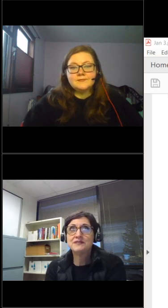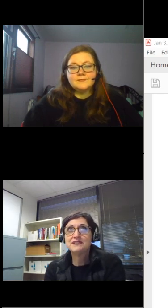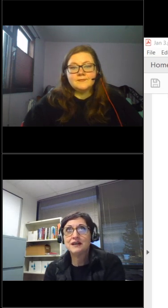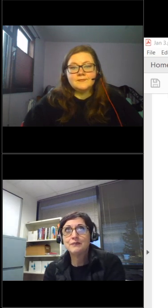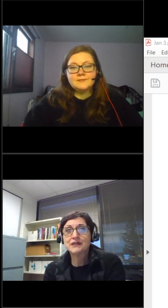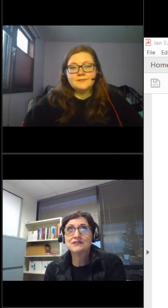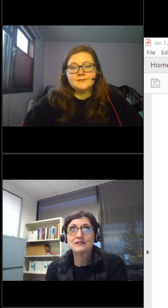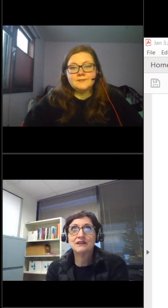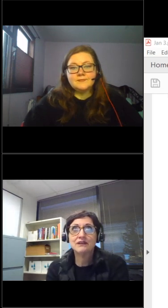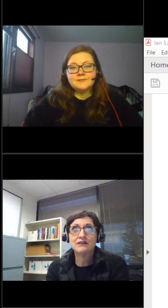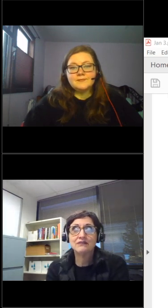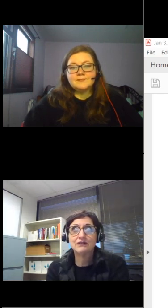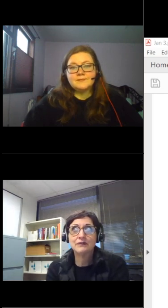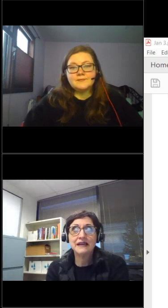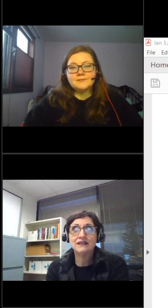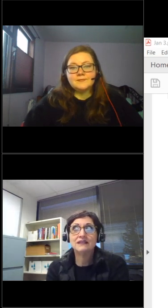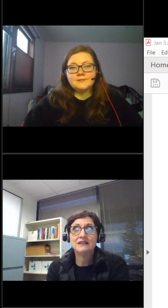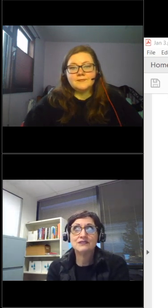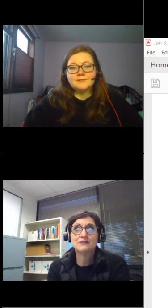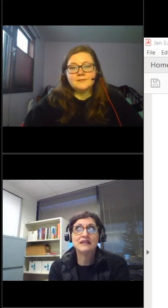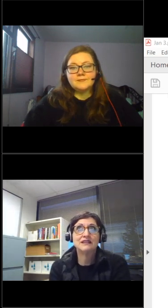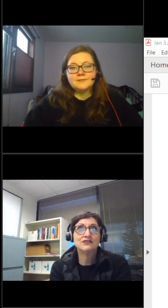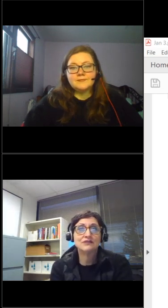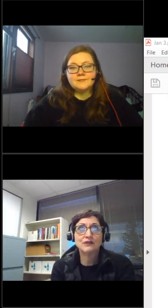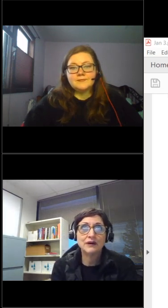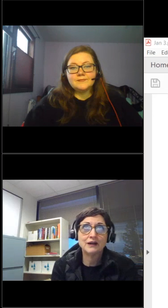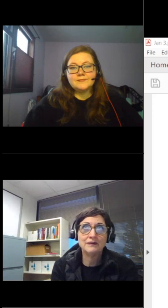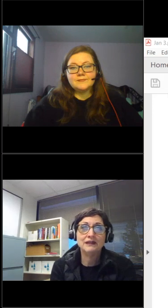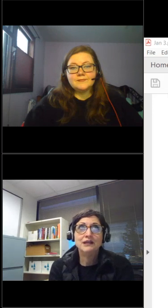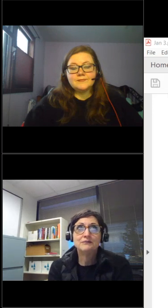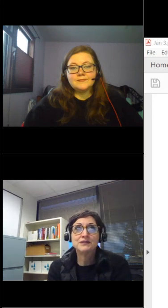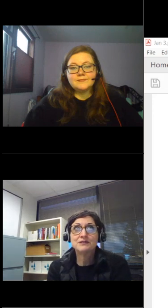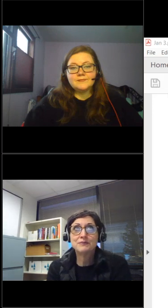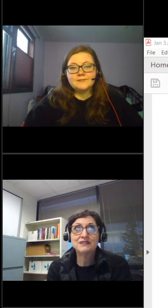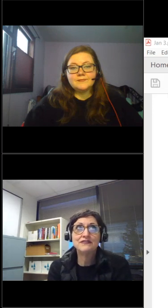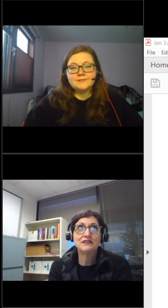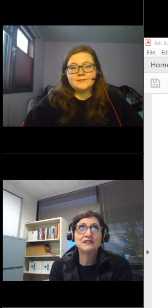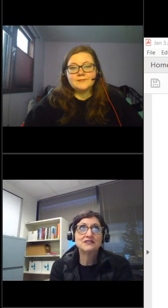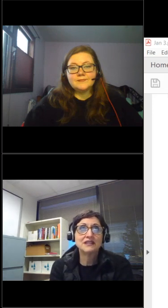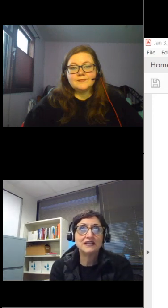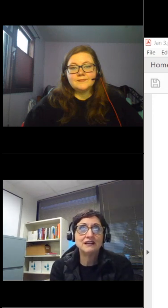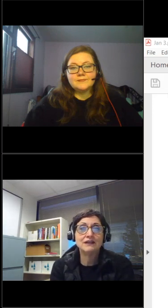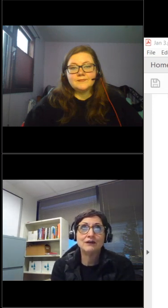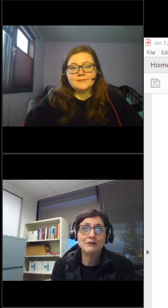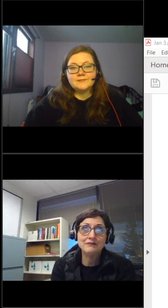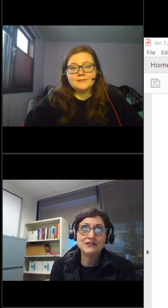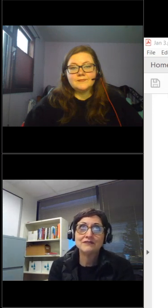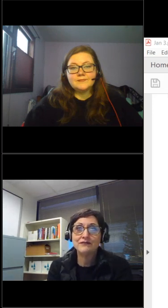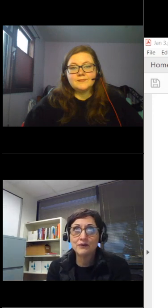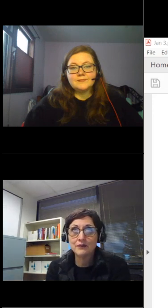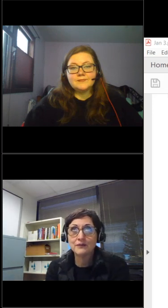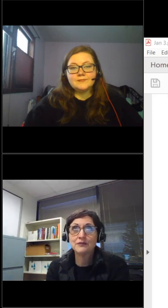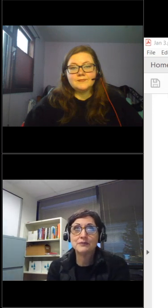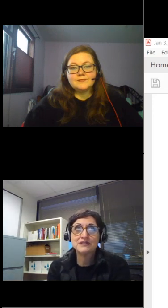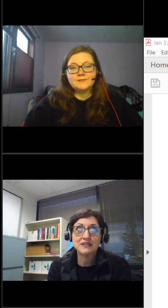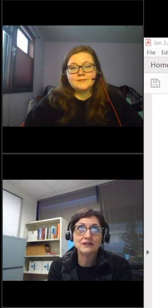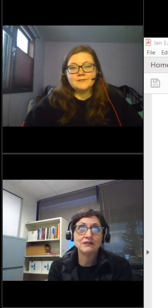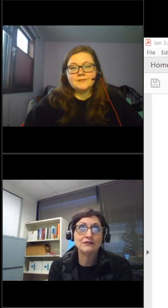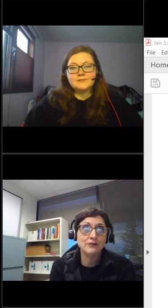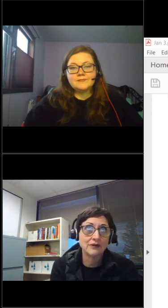themes and topics are a reality. That's a regulation requirement. But specifically signing a home visit form with